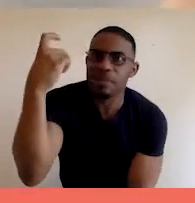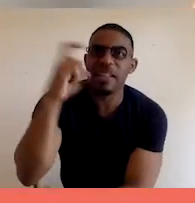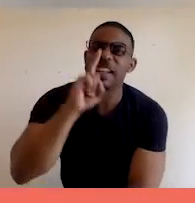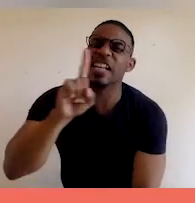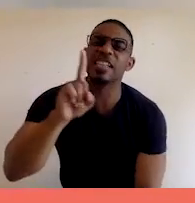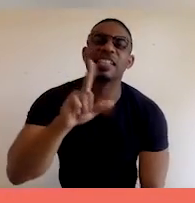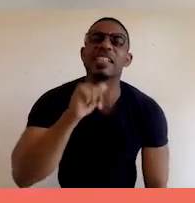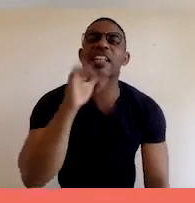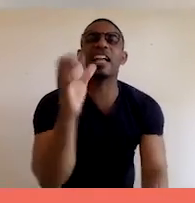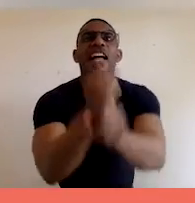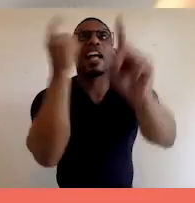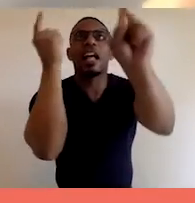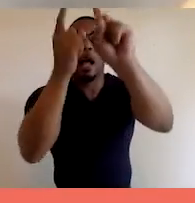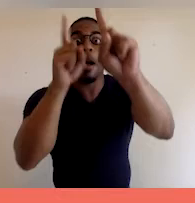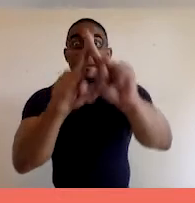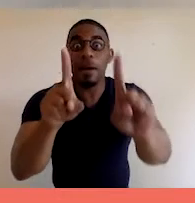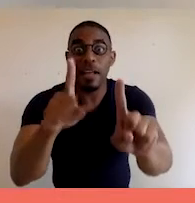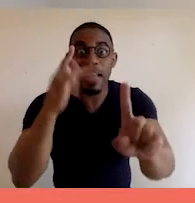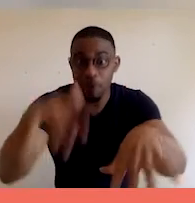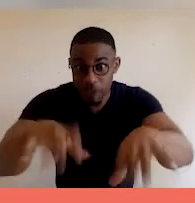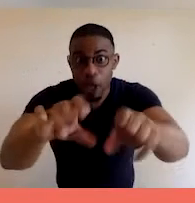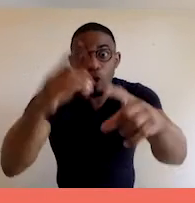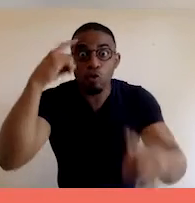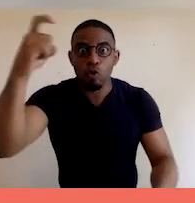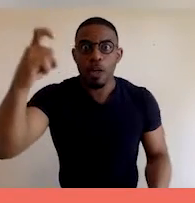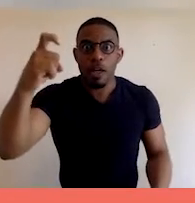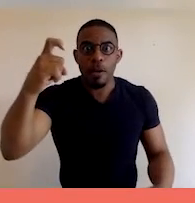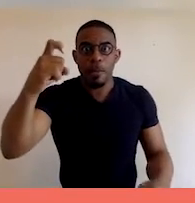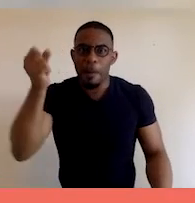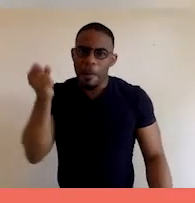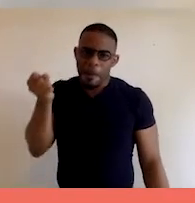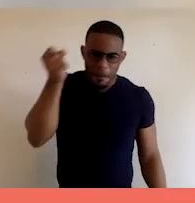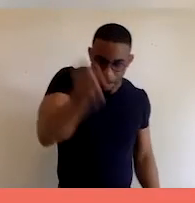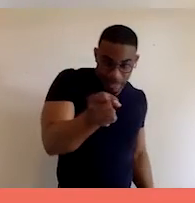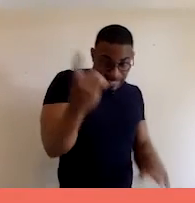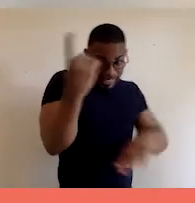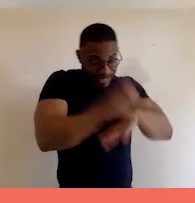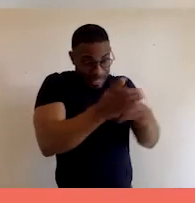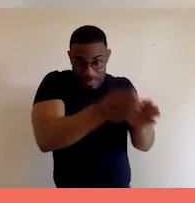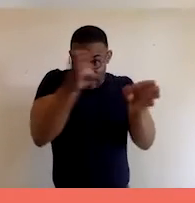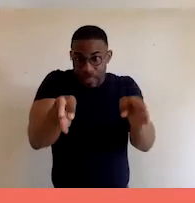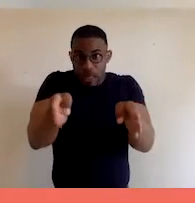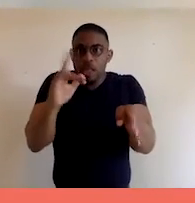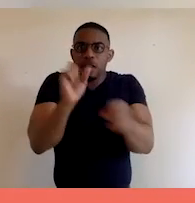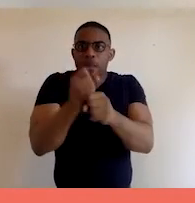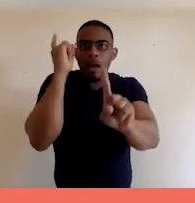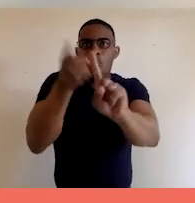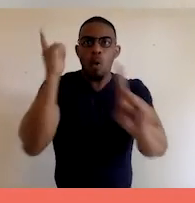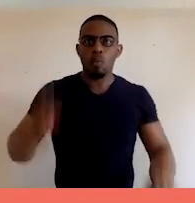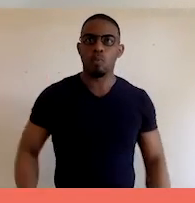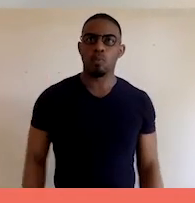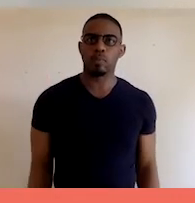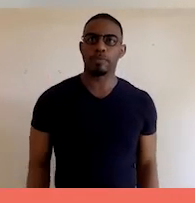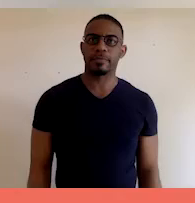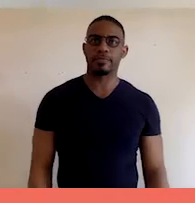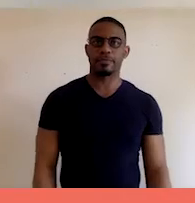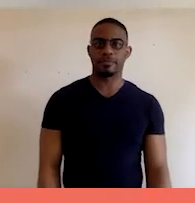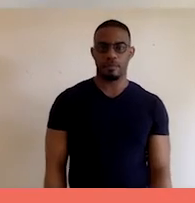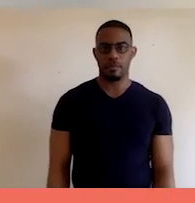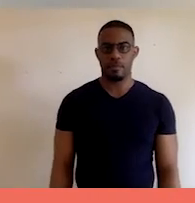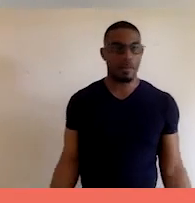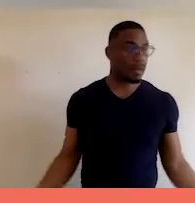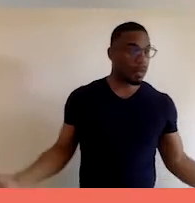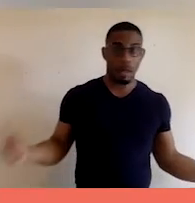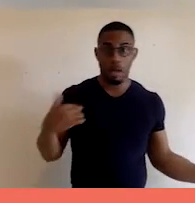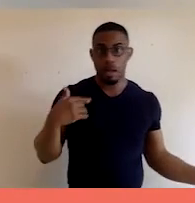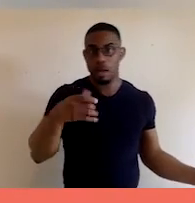is unobtainable. But if you take your dream and put a date next to it, you just made a goal. Now, I'm going to